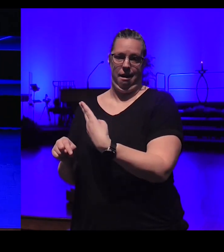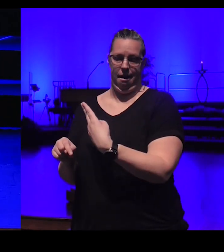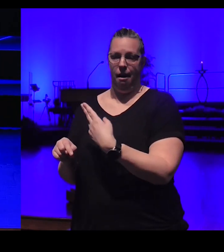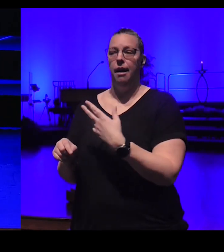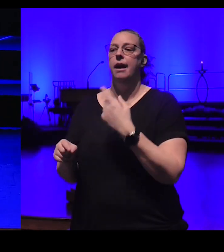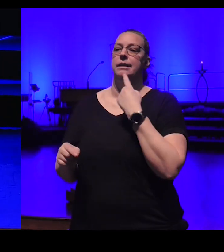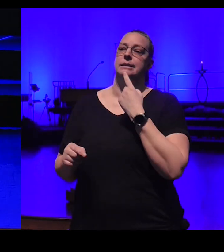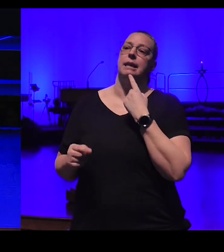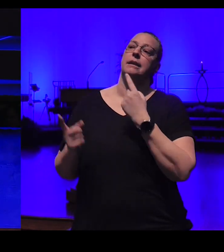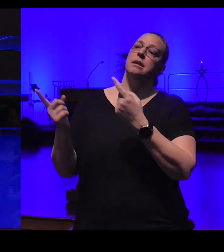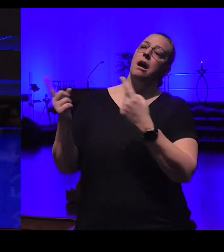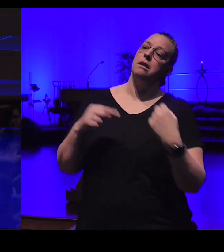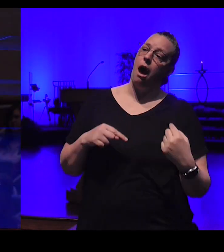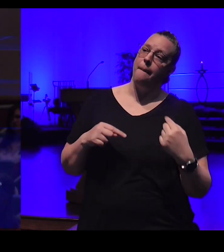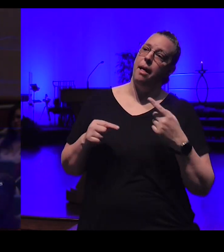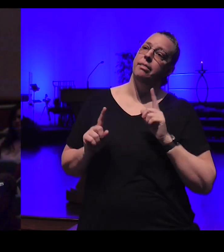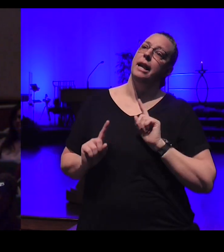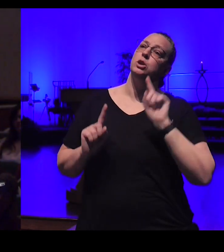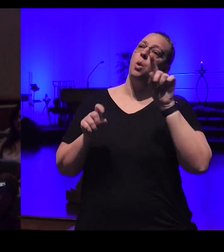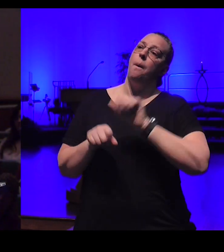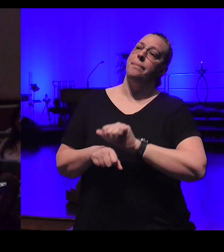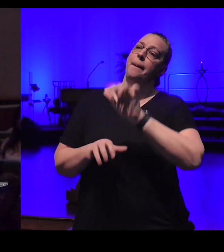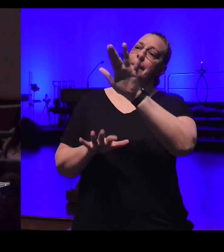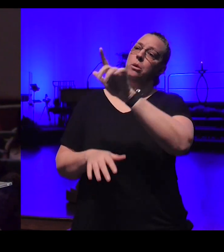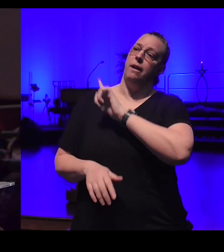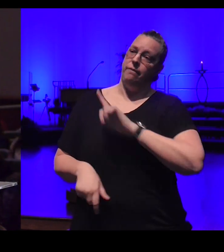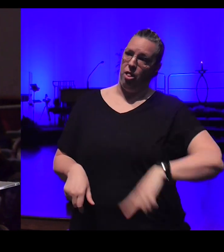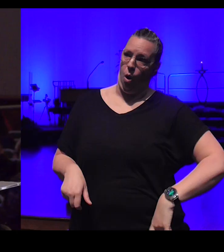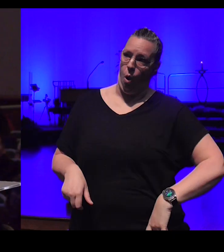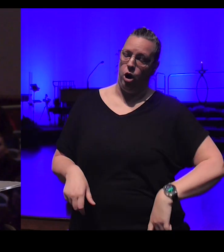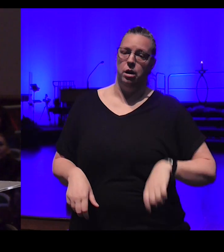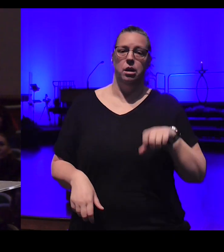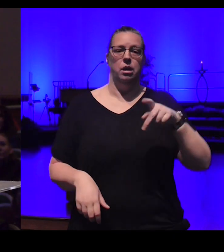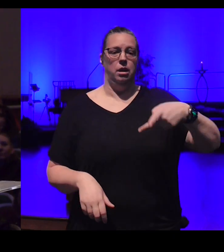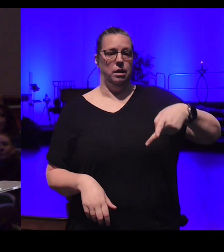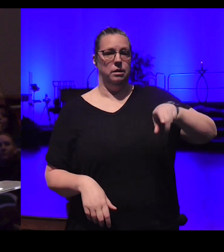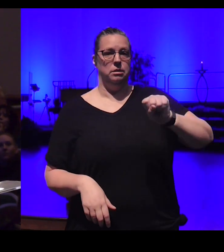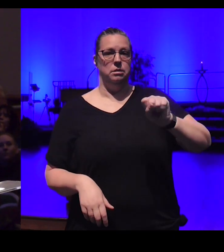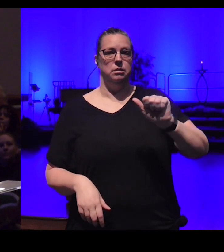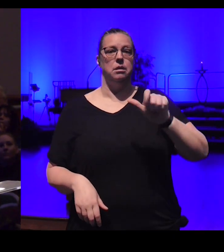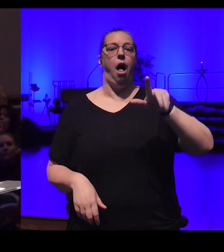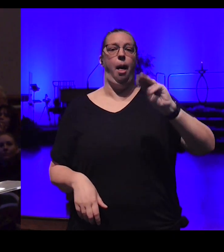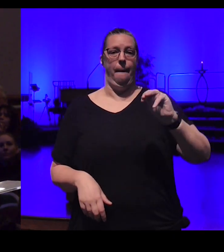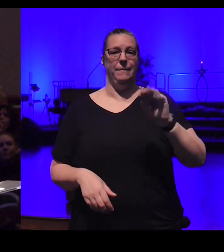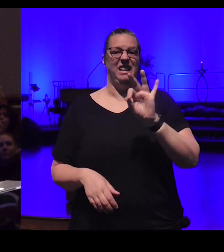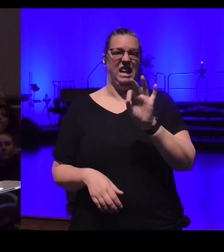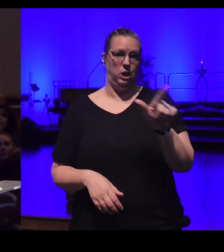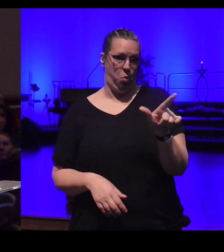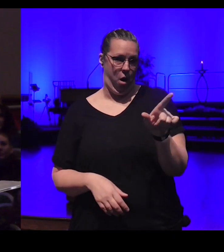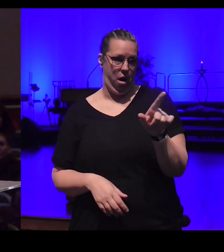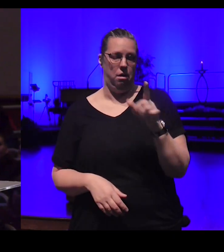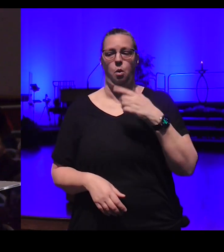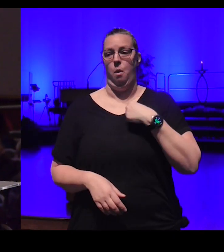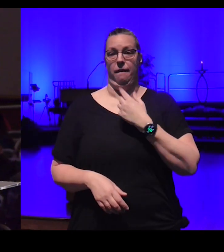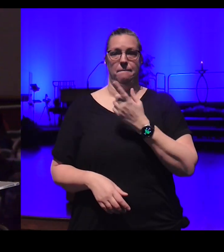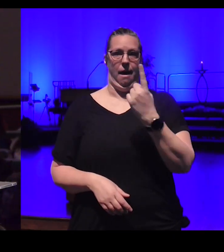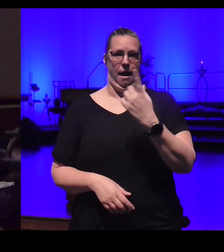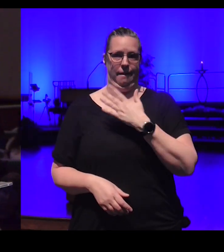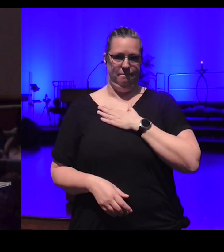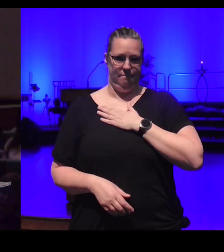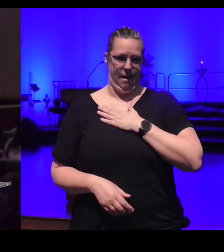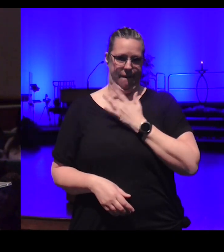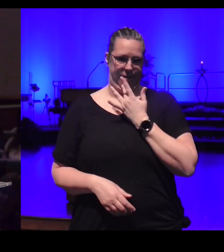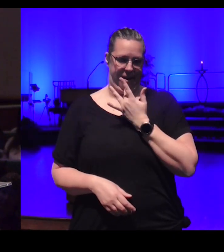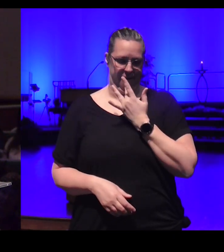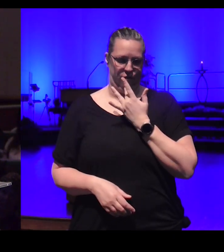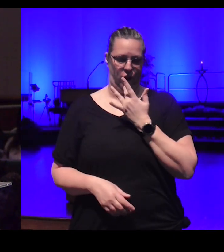the mountain of the Lord. And in Psalm 91, one of my absolute most precious, beloved scriptures, we're